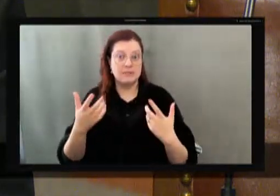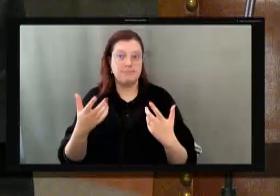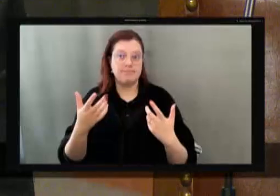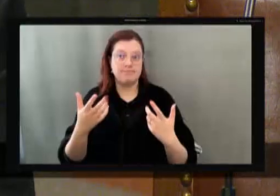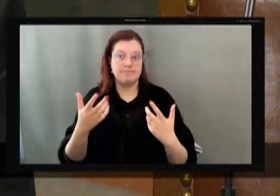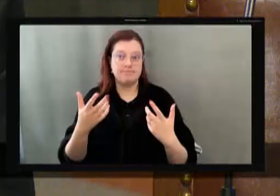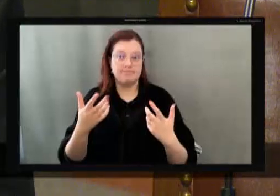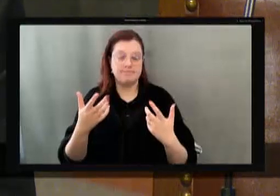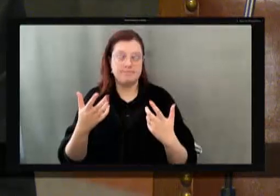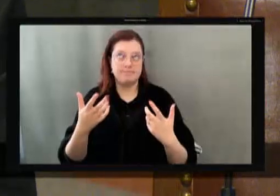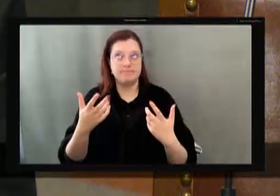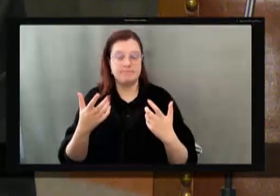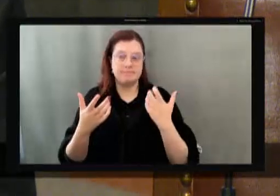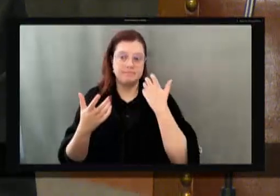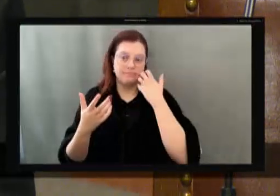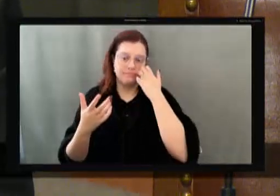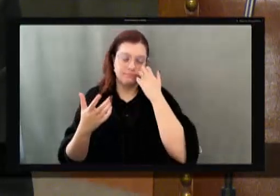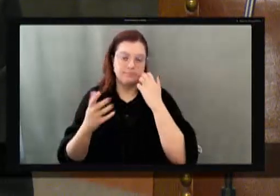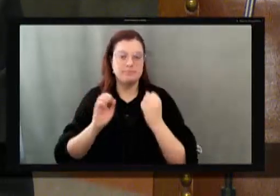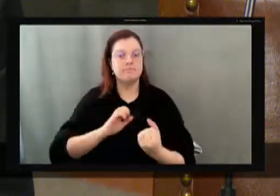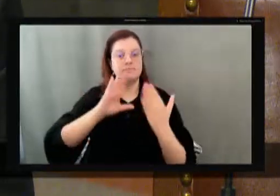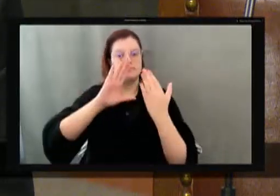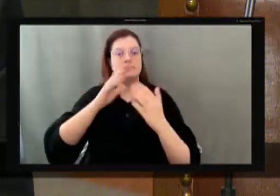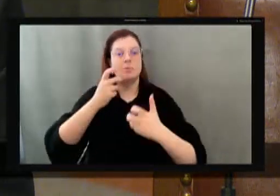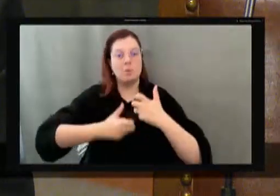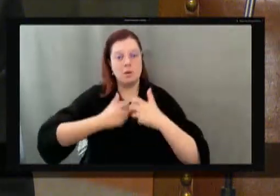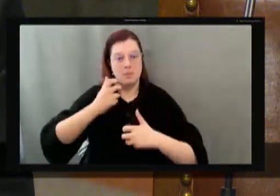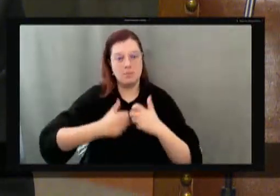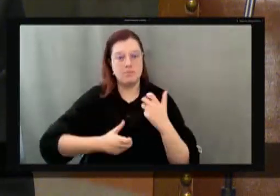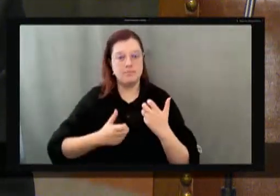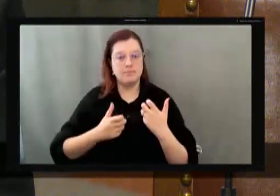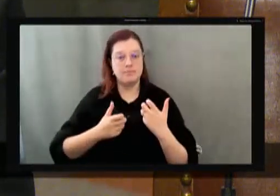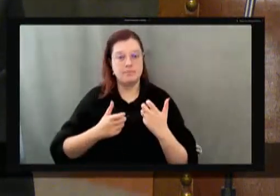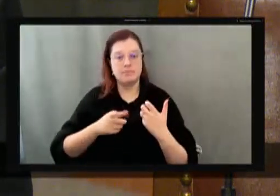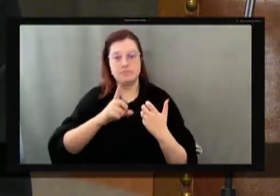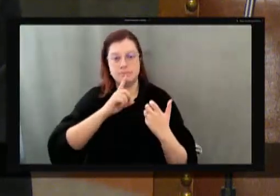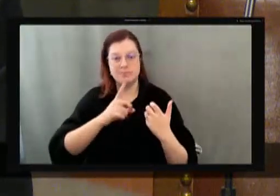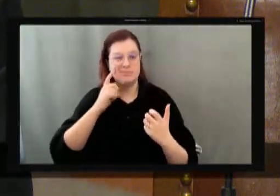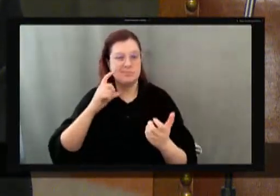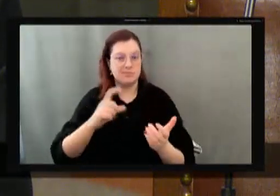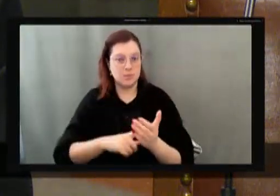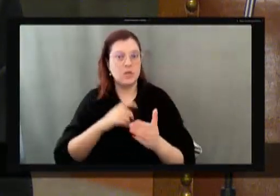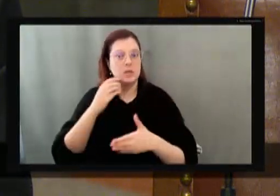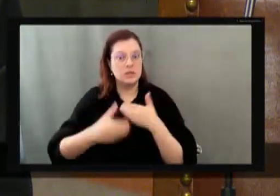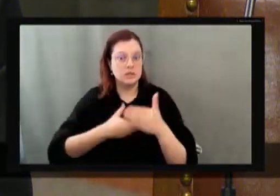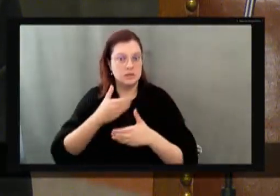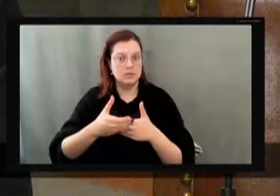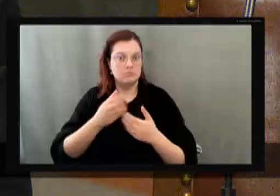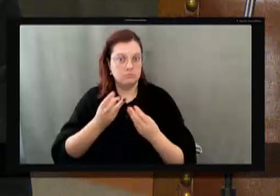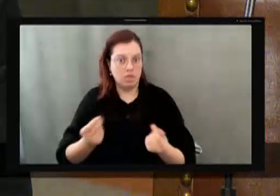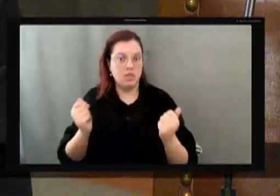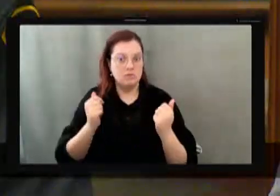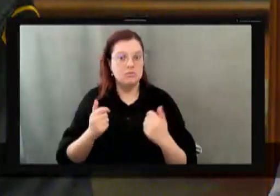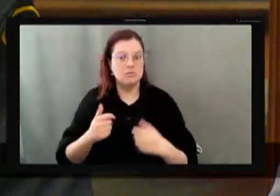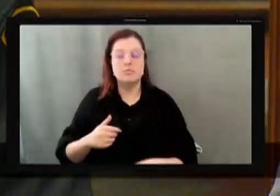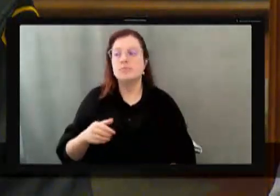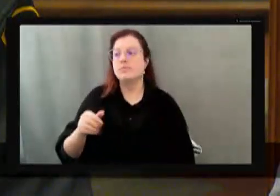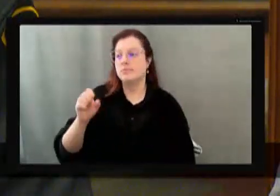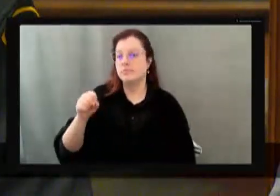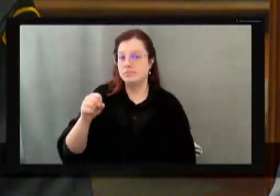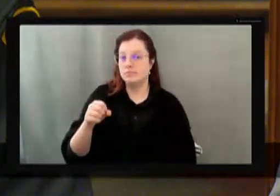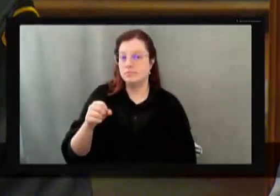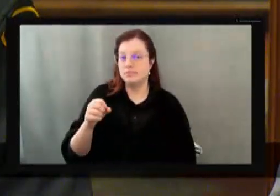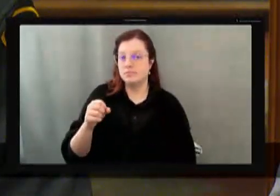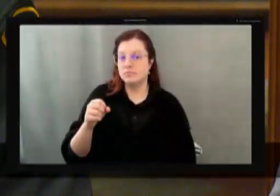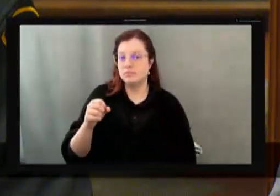you know, addressing this problem in a productive way, you know, working through this challenge? Sure, I think